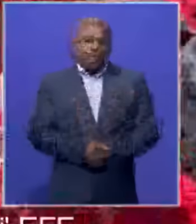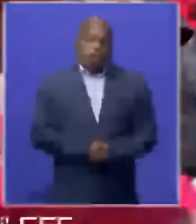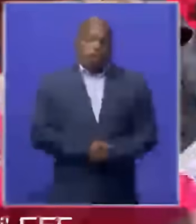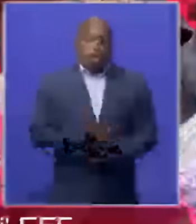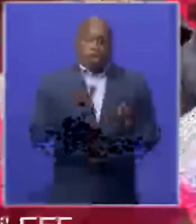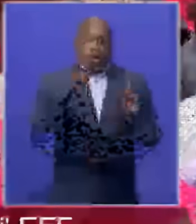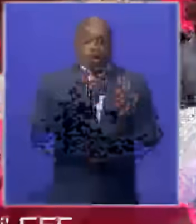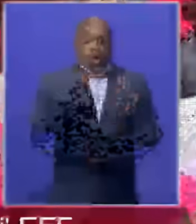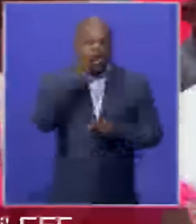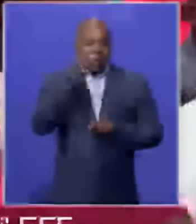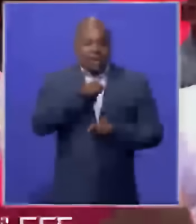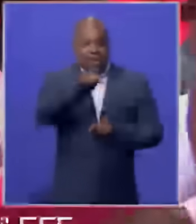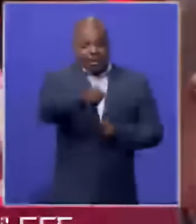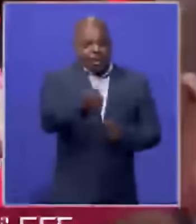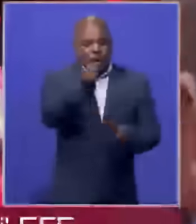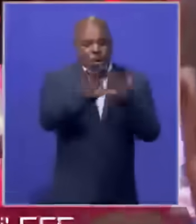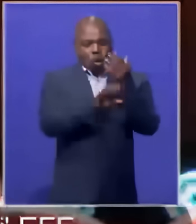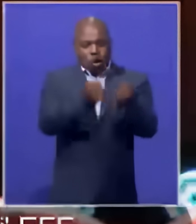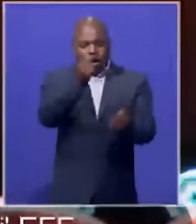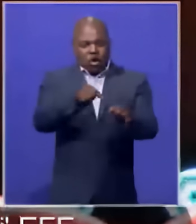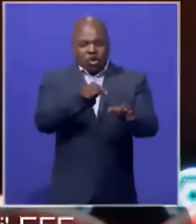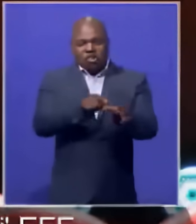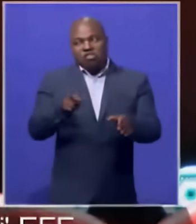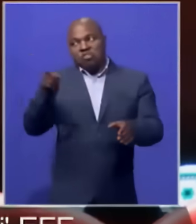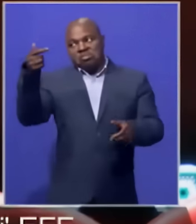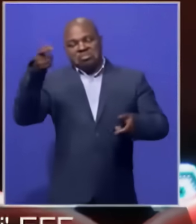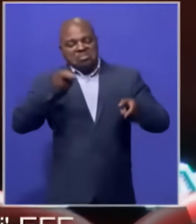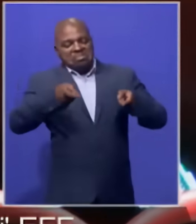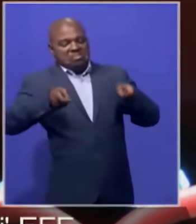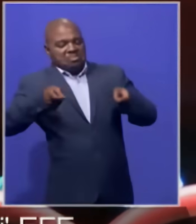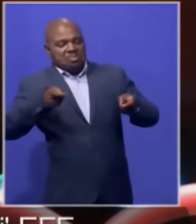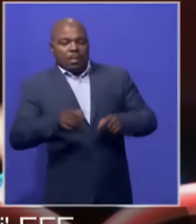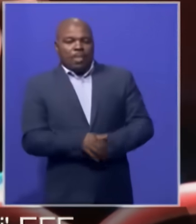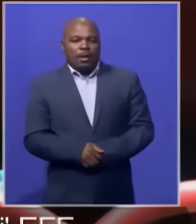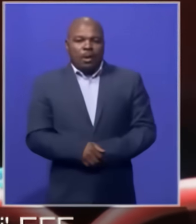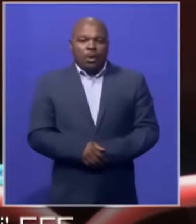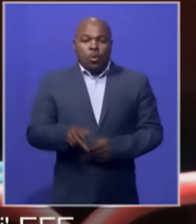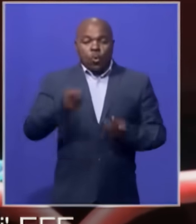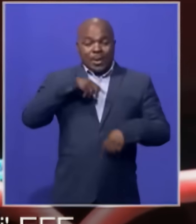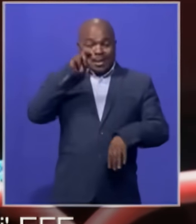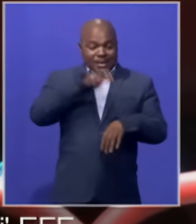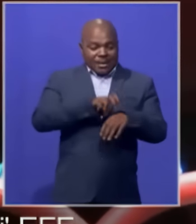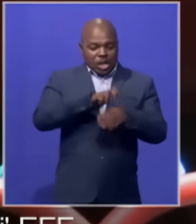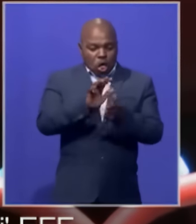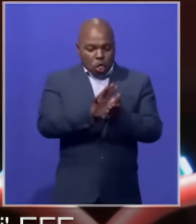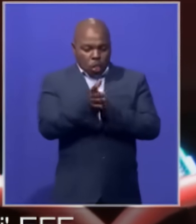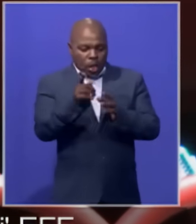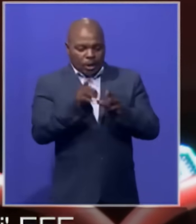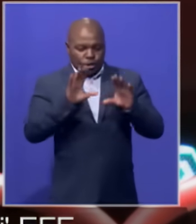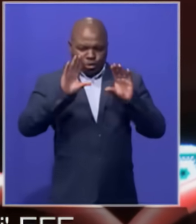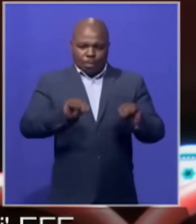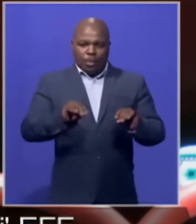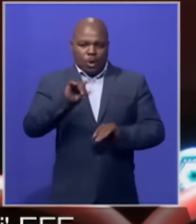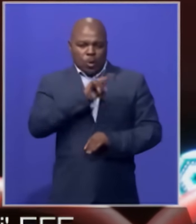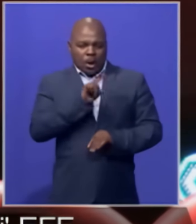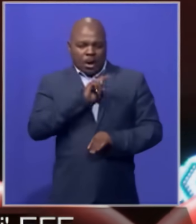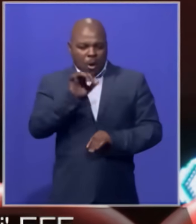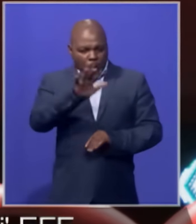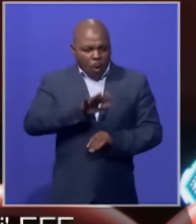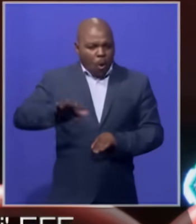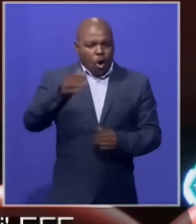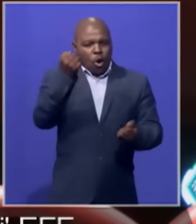ya boipobolo ka go gogwa ka nko. We need to stop the road before it destroys the whole body of